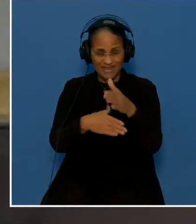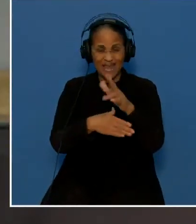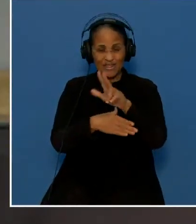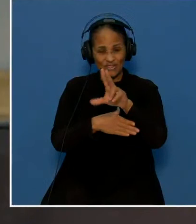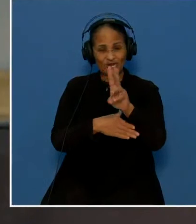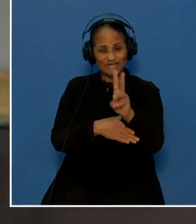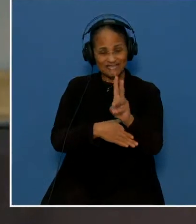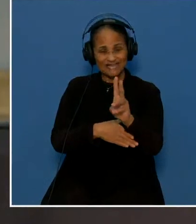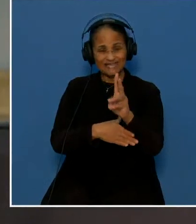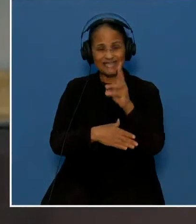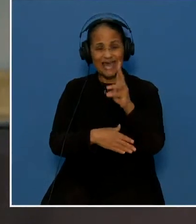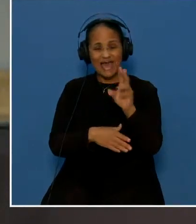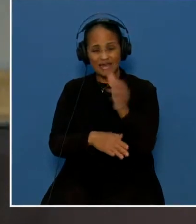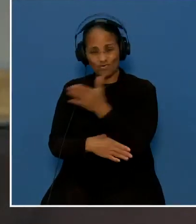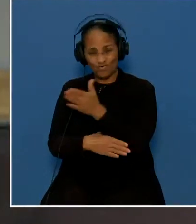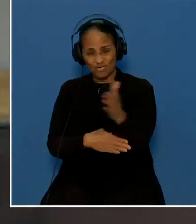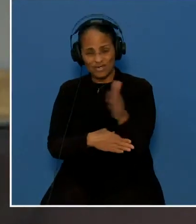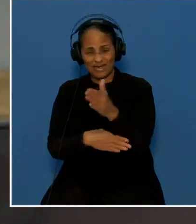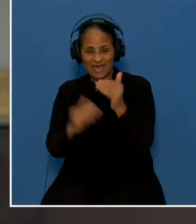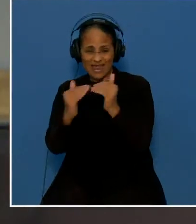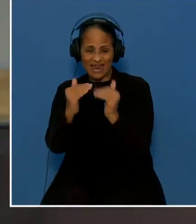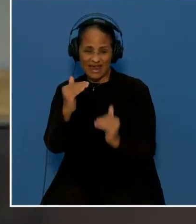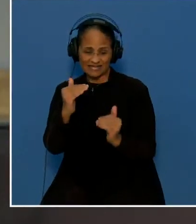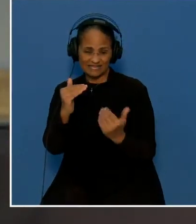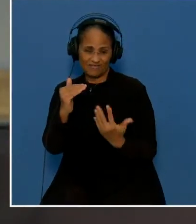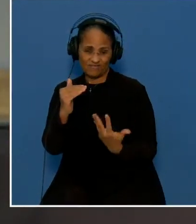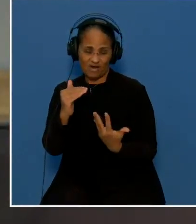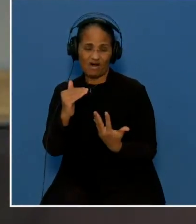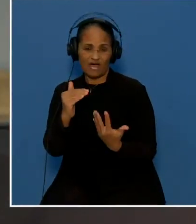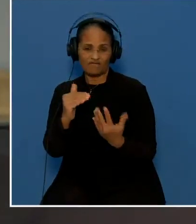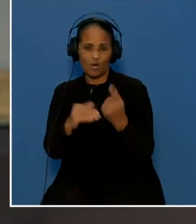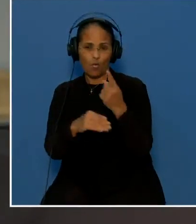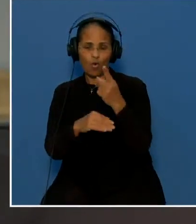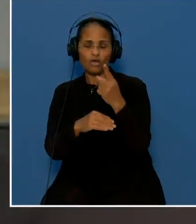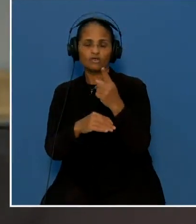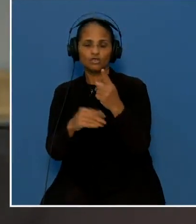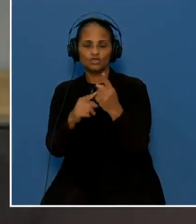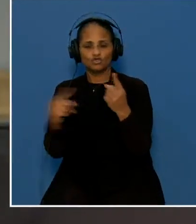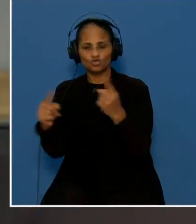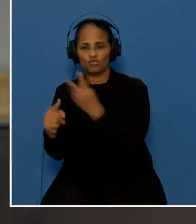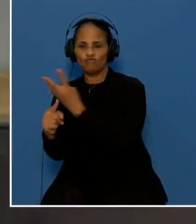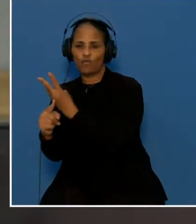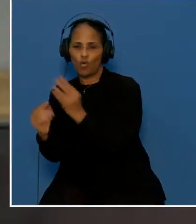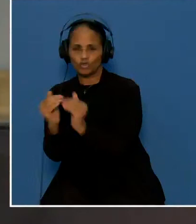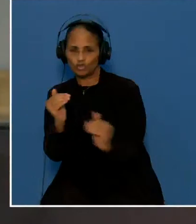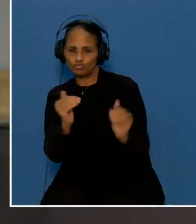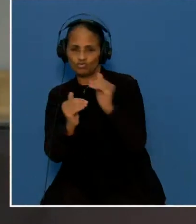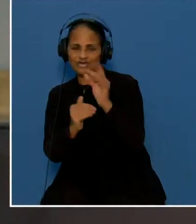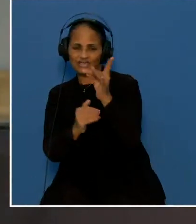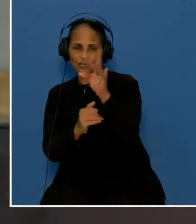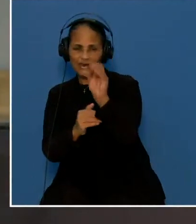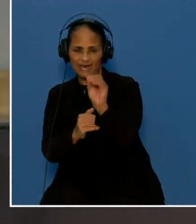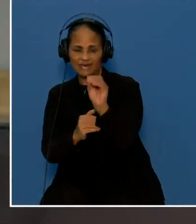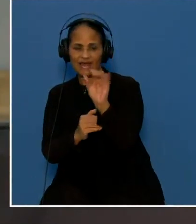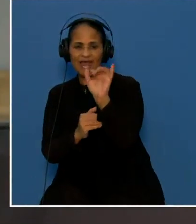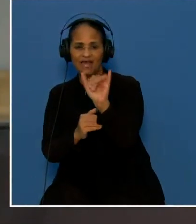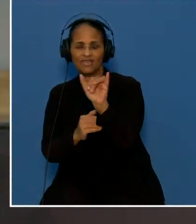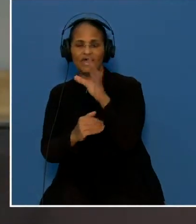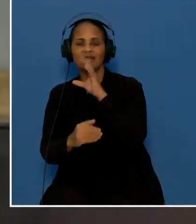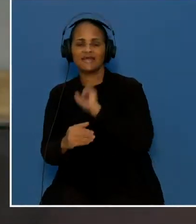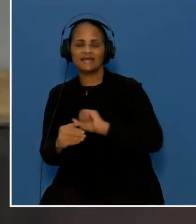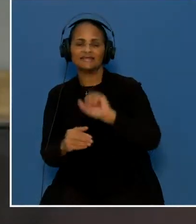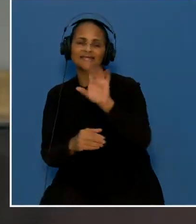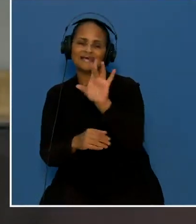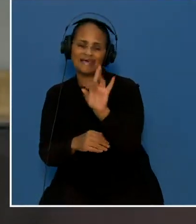years, and the age range is less than 5 years, and that age group is from 1 to 4 years, to greater than 80 years, and that age group is 80